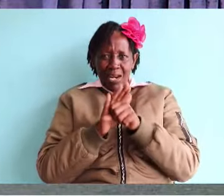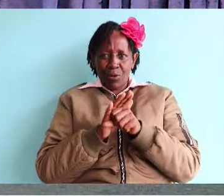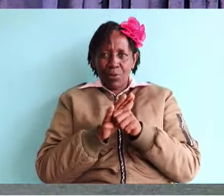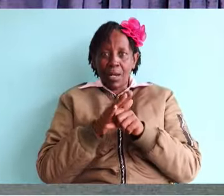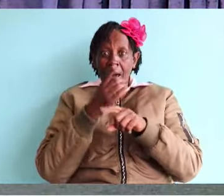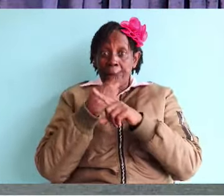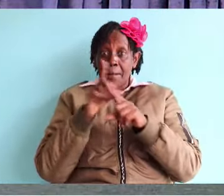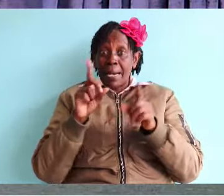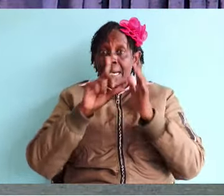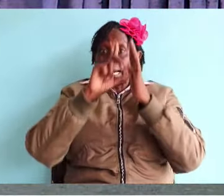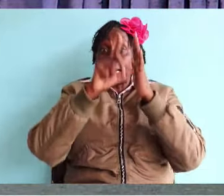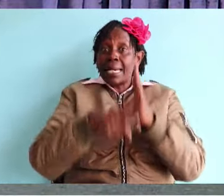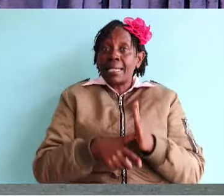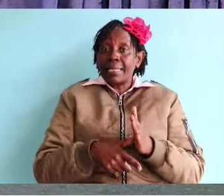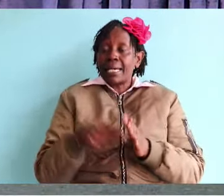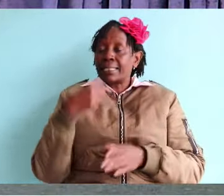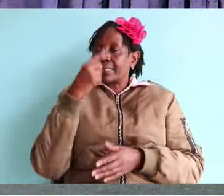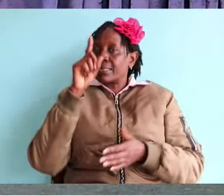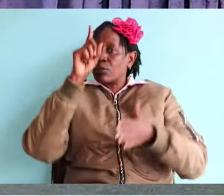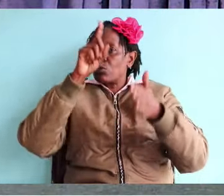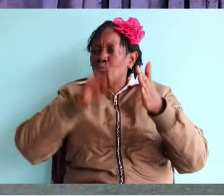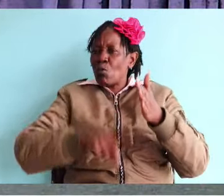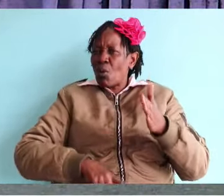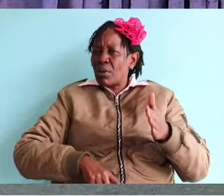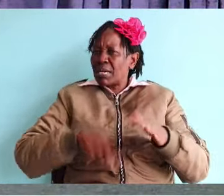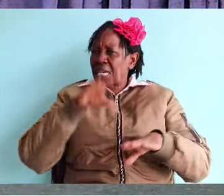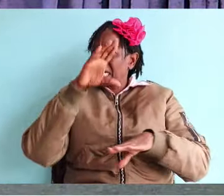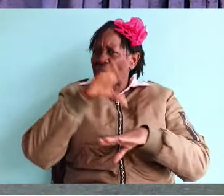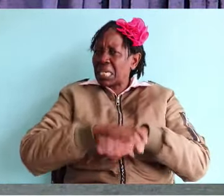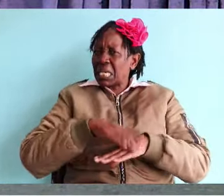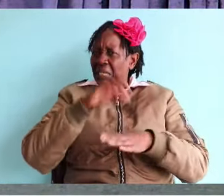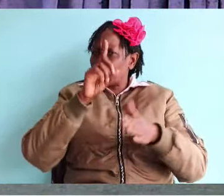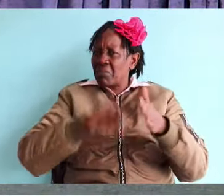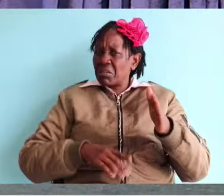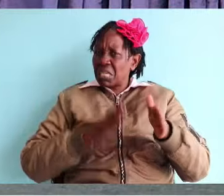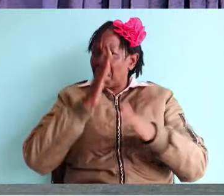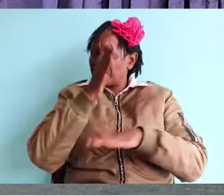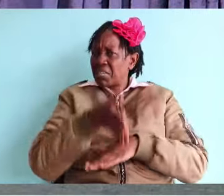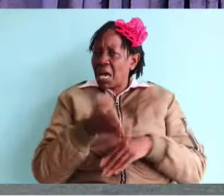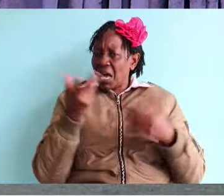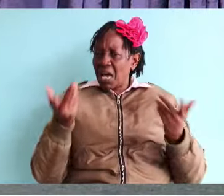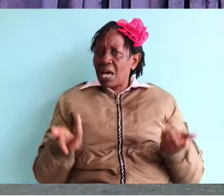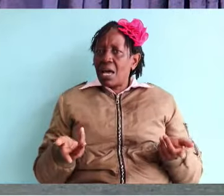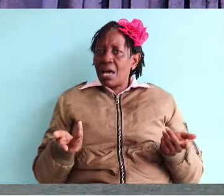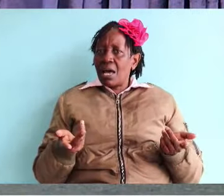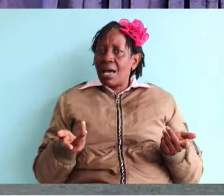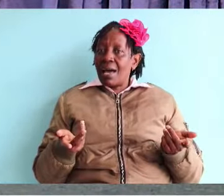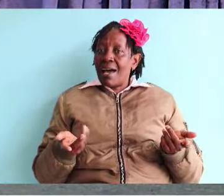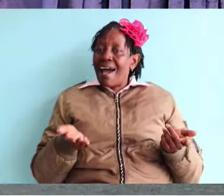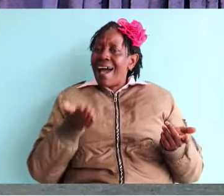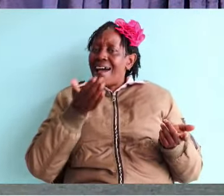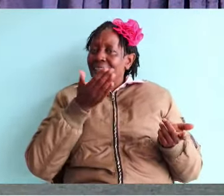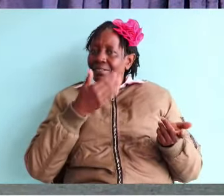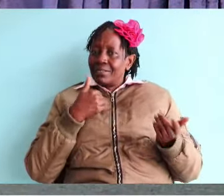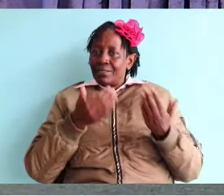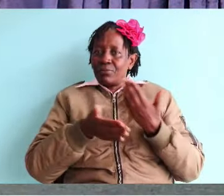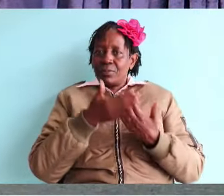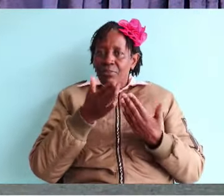then he says, what shall I receive after law? I need a favor from